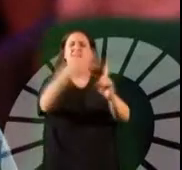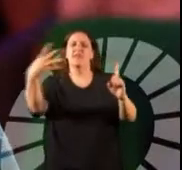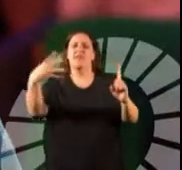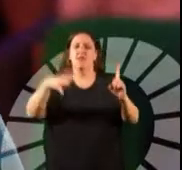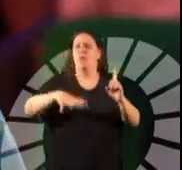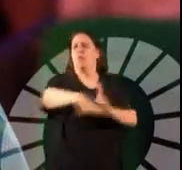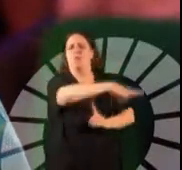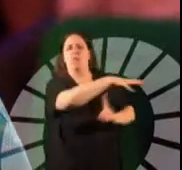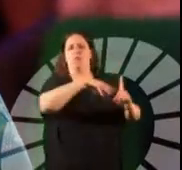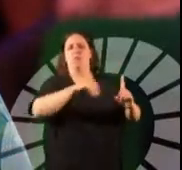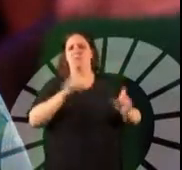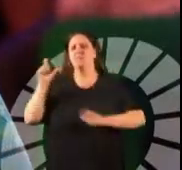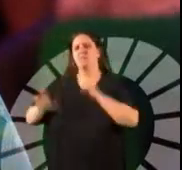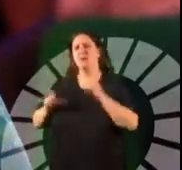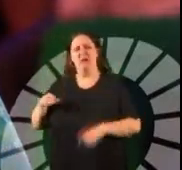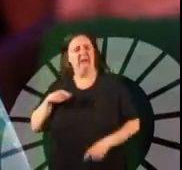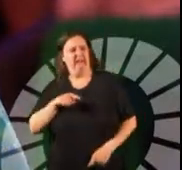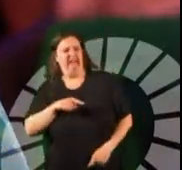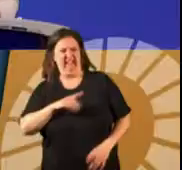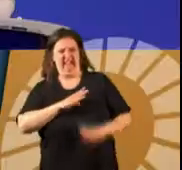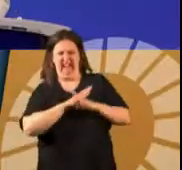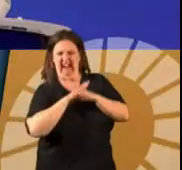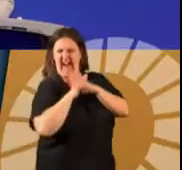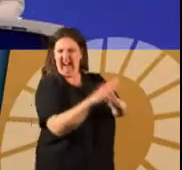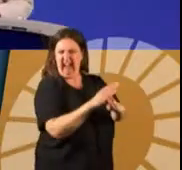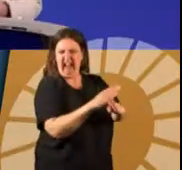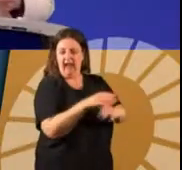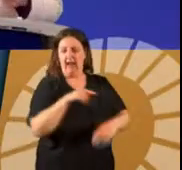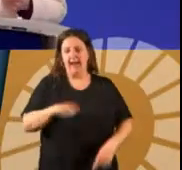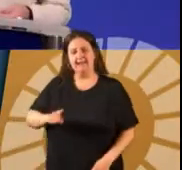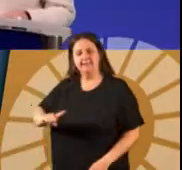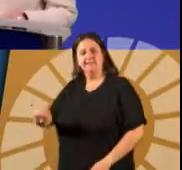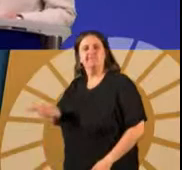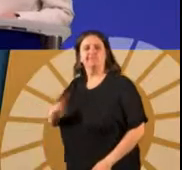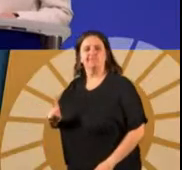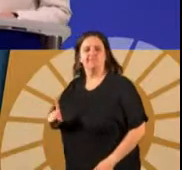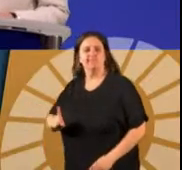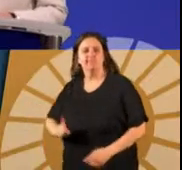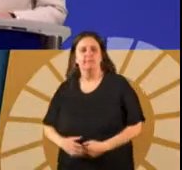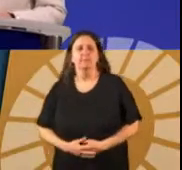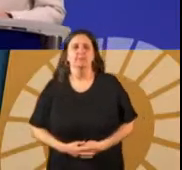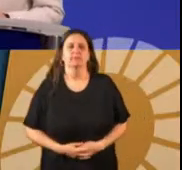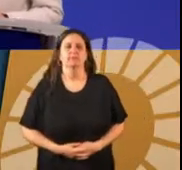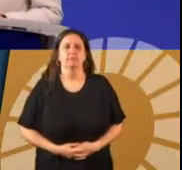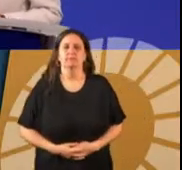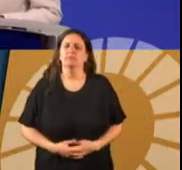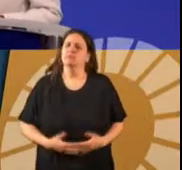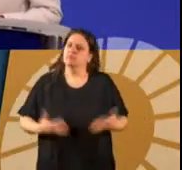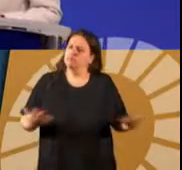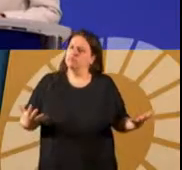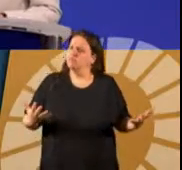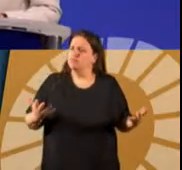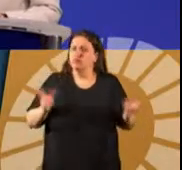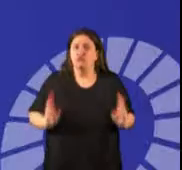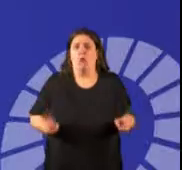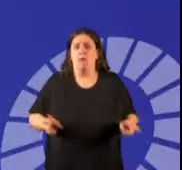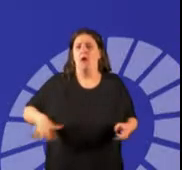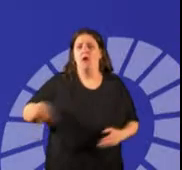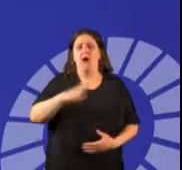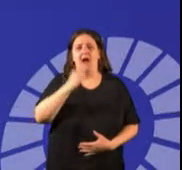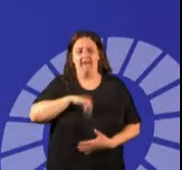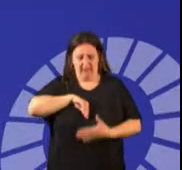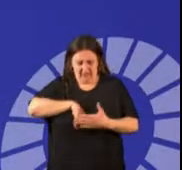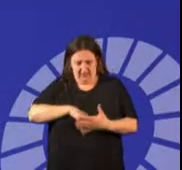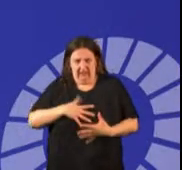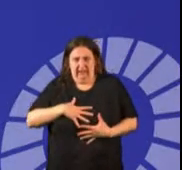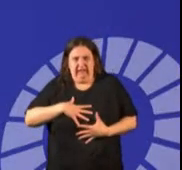basic of rights. And it must be guaranteed for all, whatever their gender, whomever they